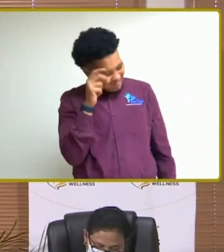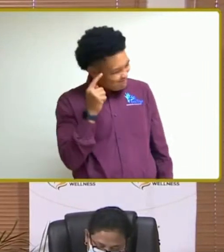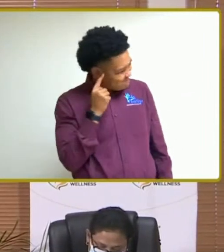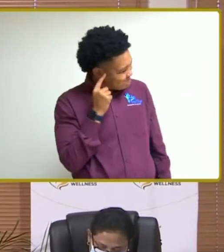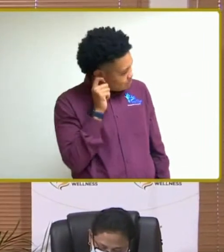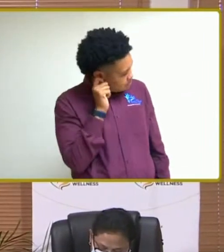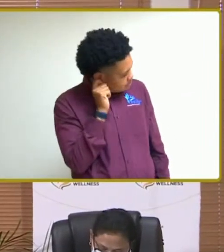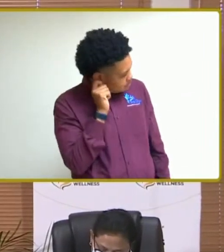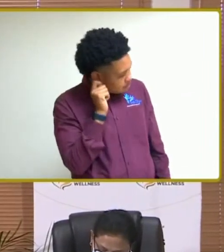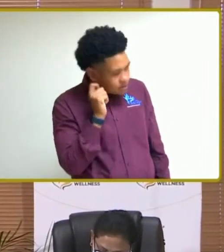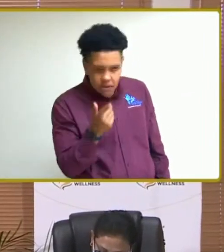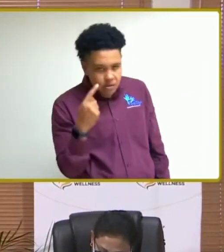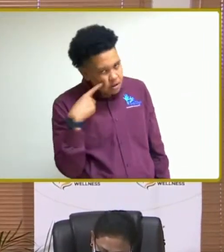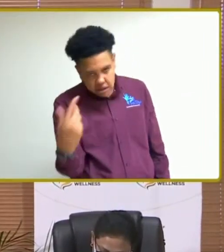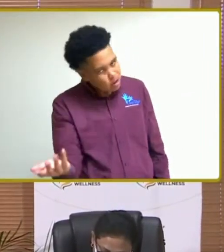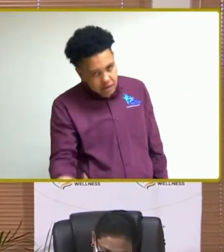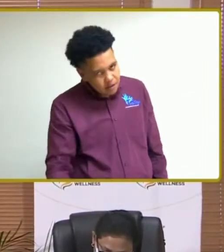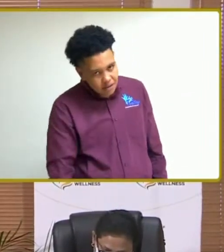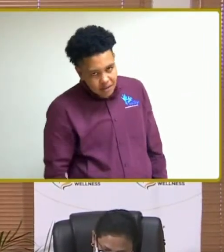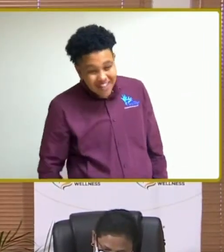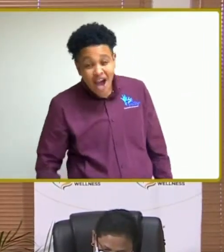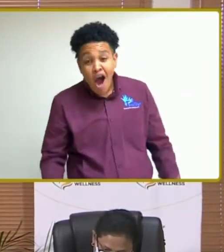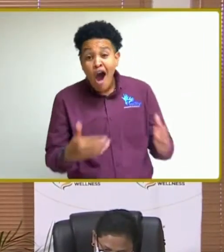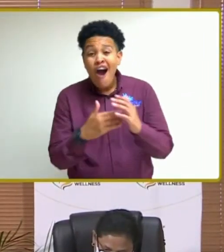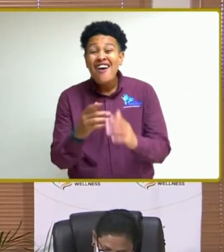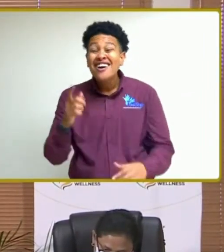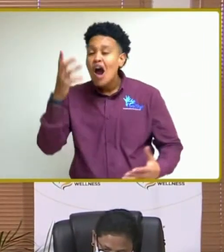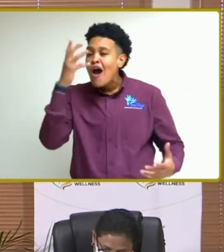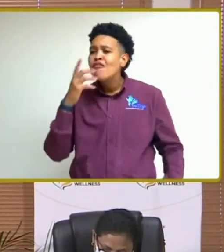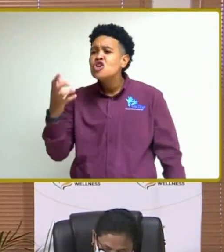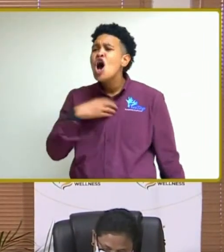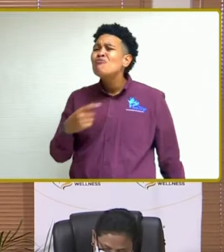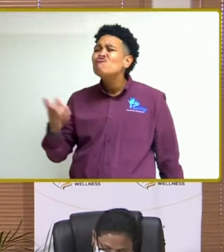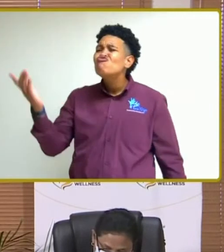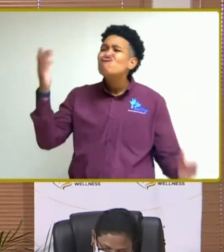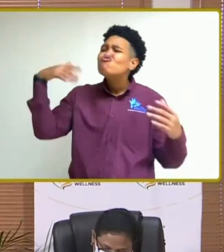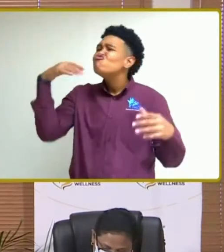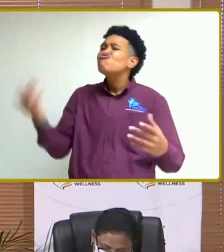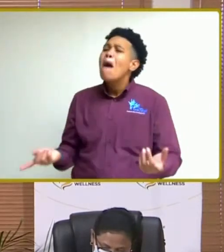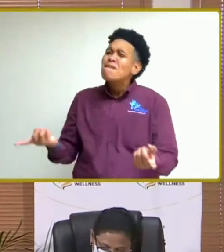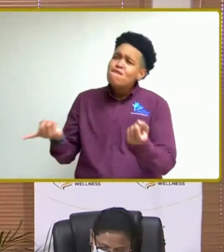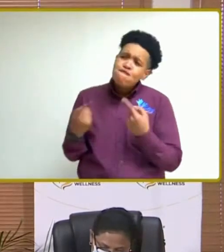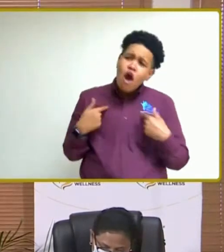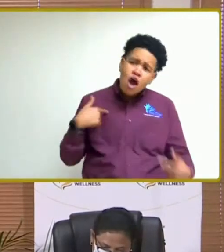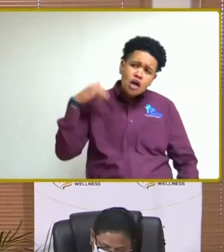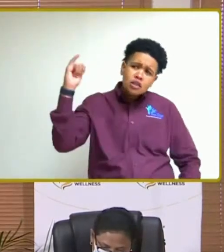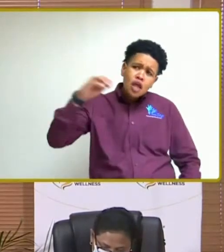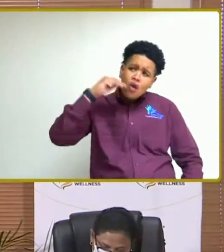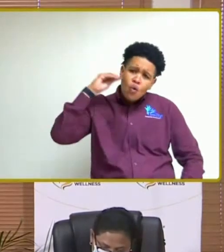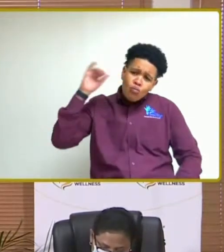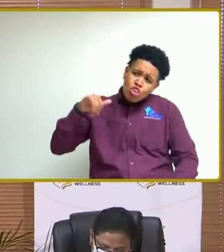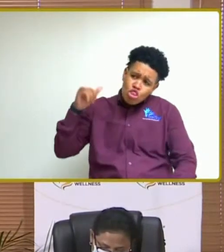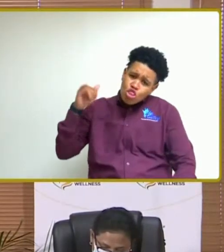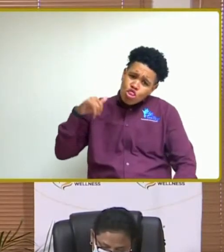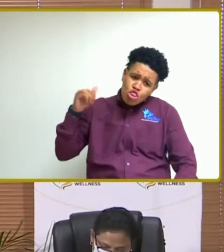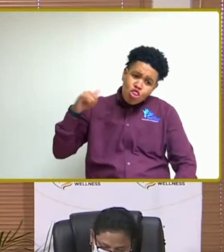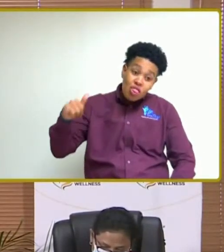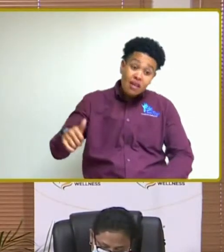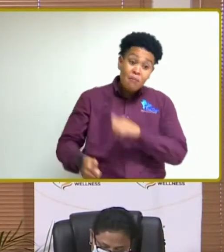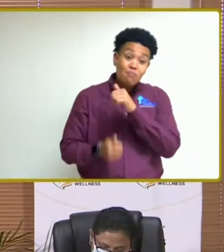unfortunate. We complain when the restrictions are imposed, the most recent ones seeing